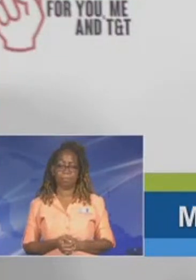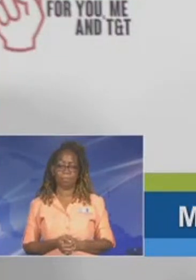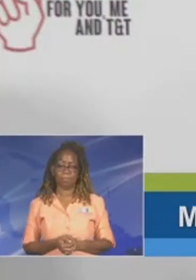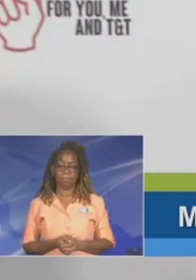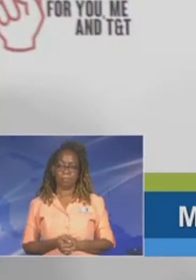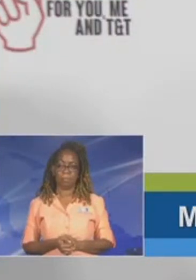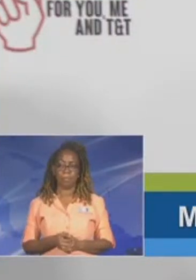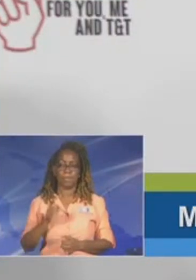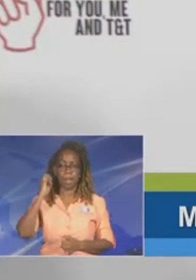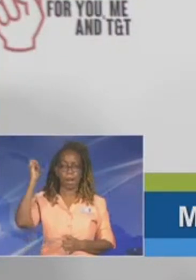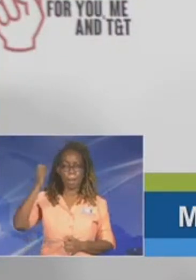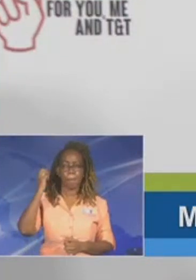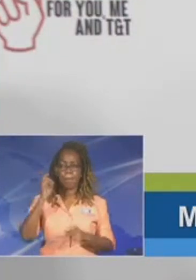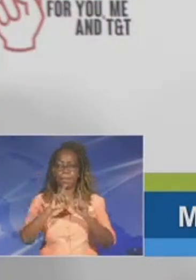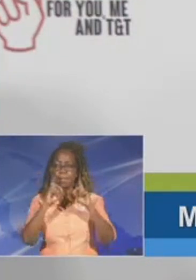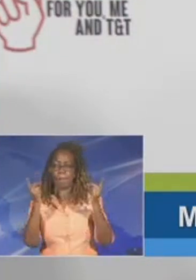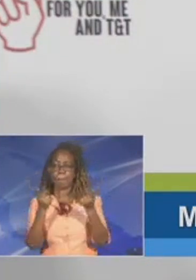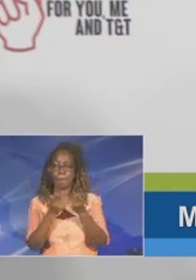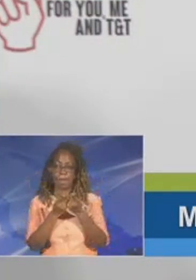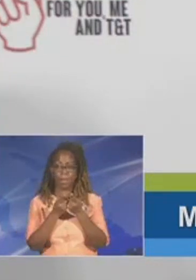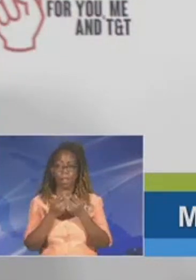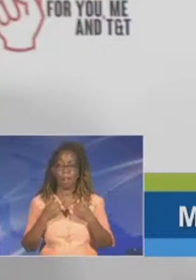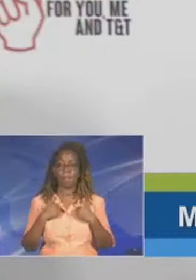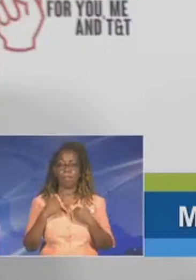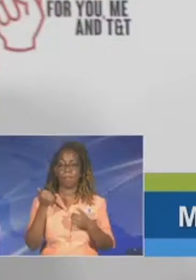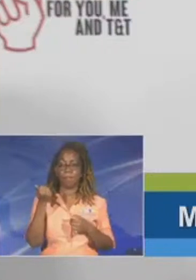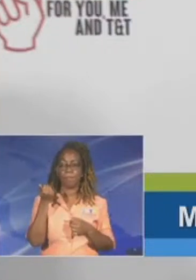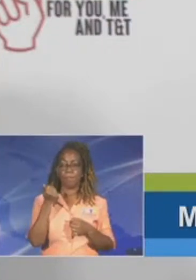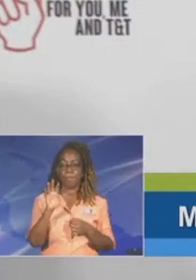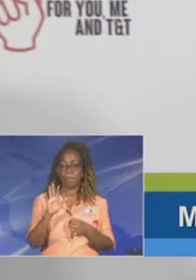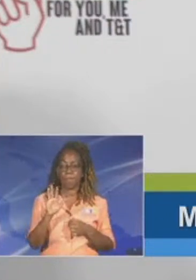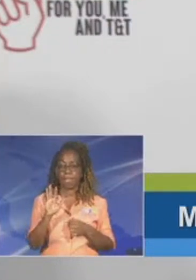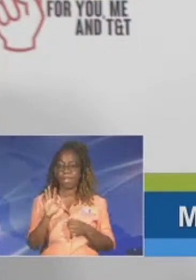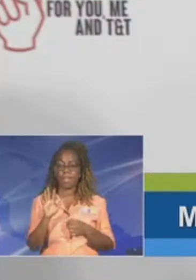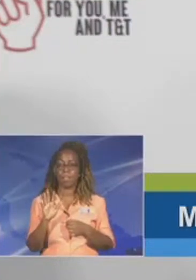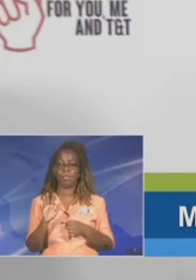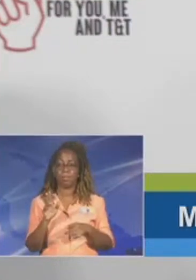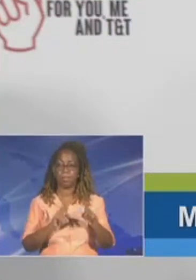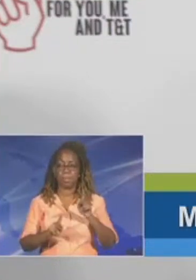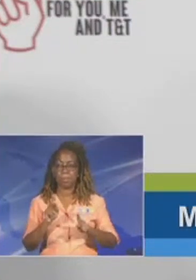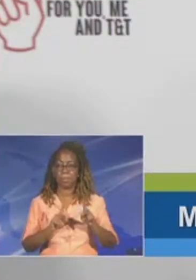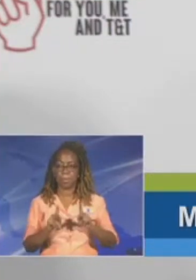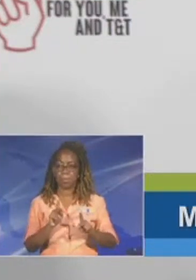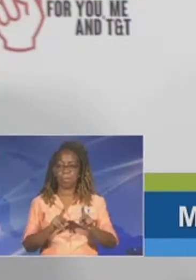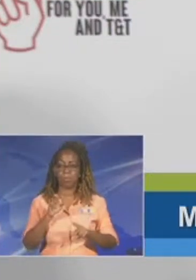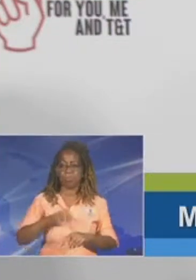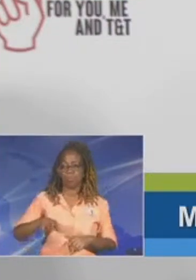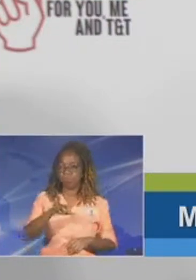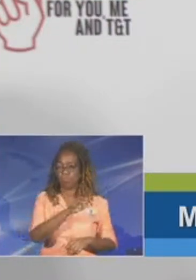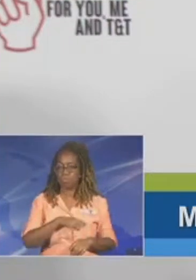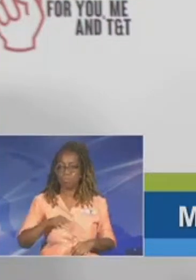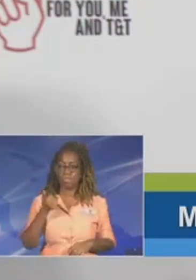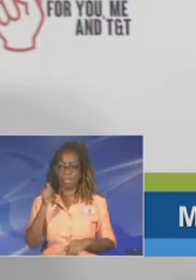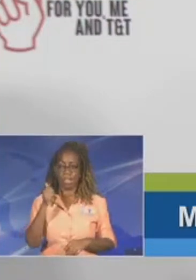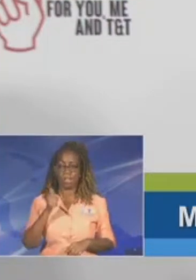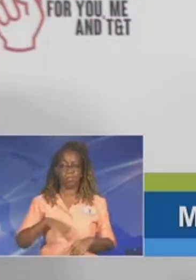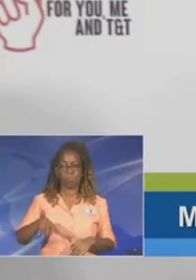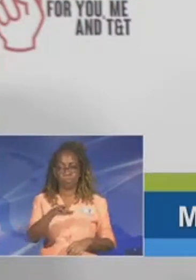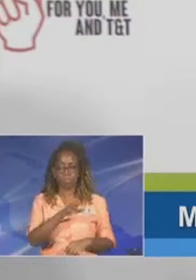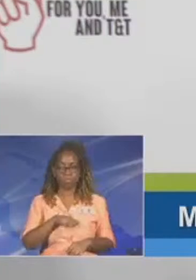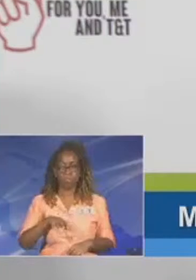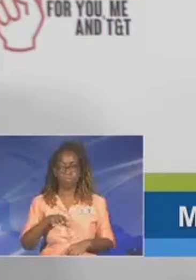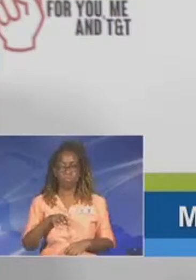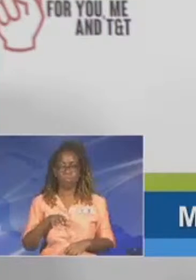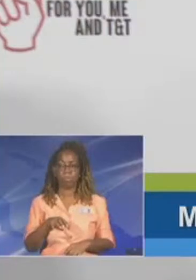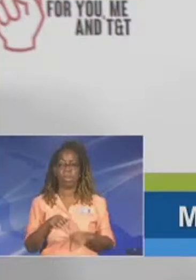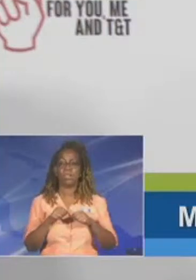morning, there are 15 patients across 10 accident and emergency departments. We continue